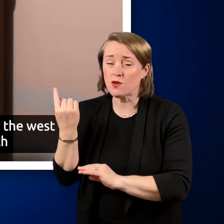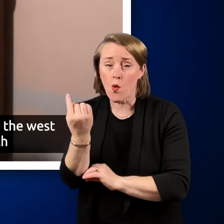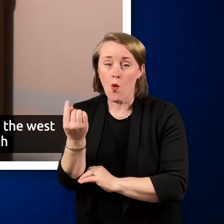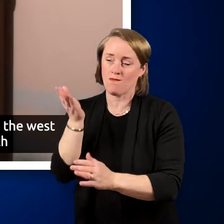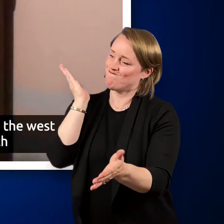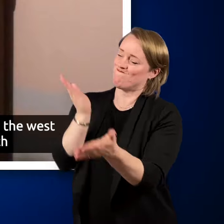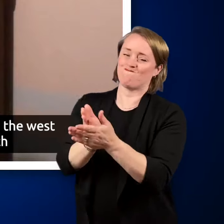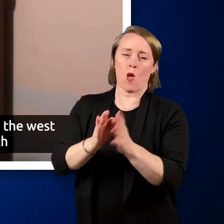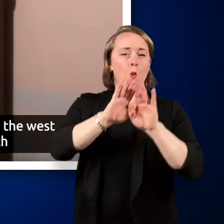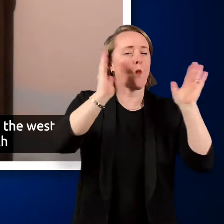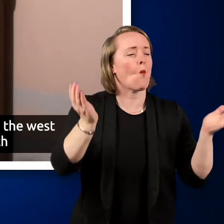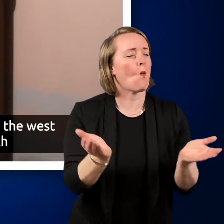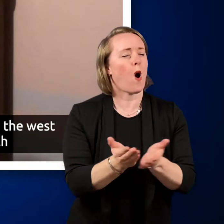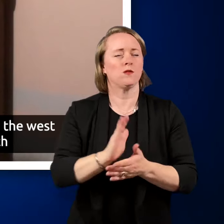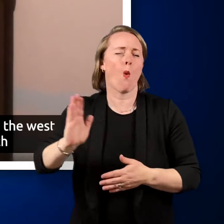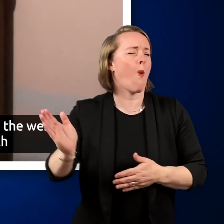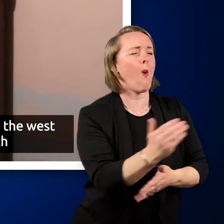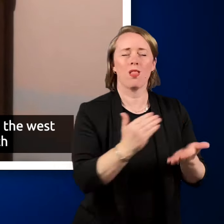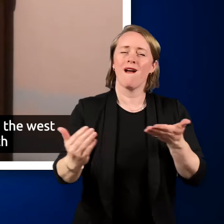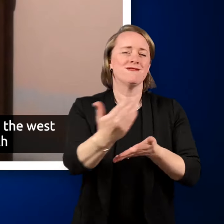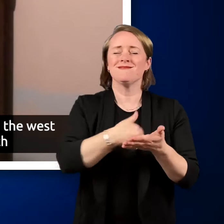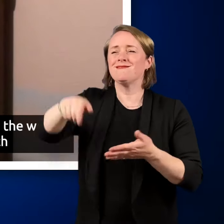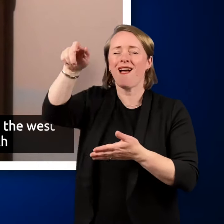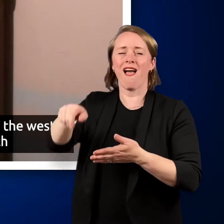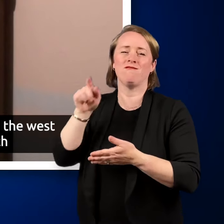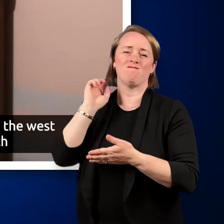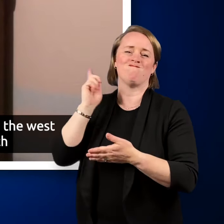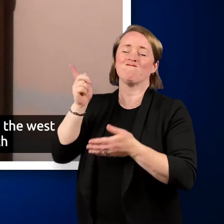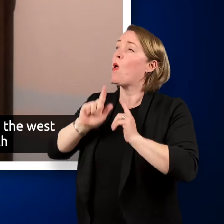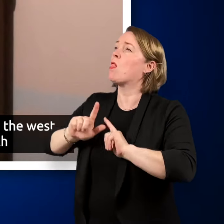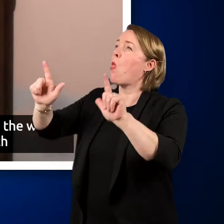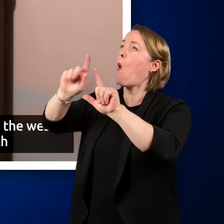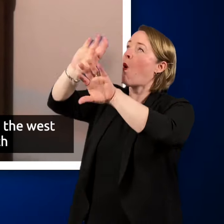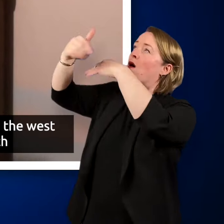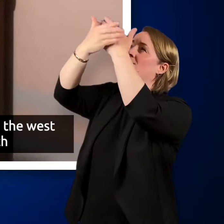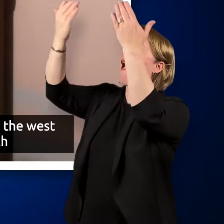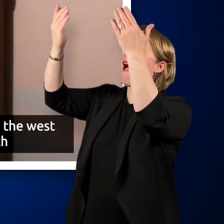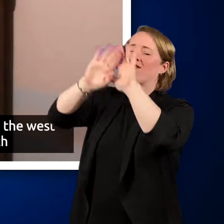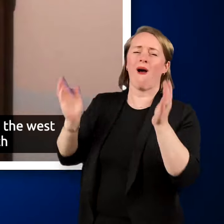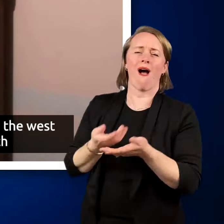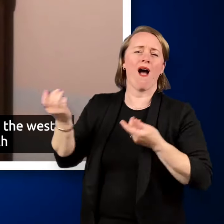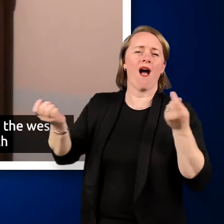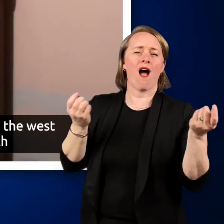Jesus is Savior to all, Lord of heaven.